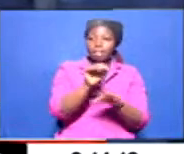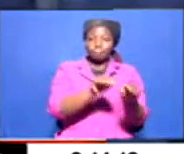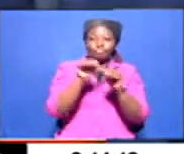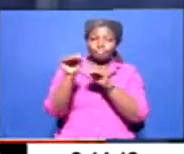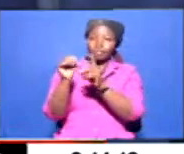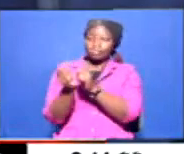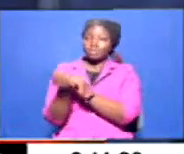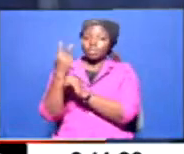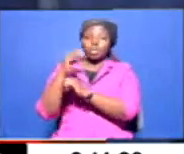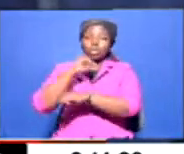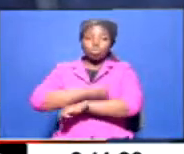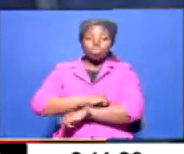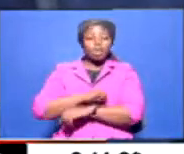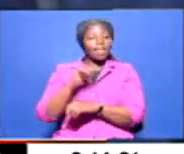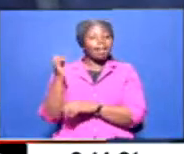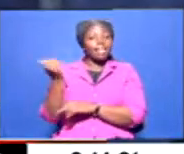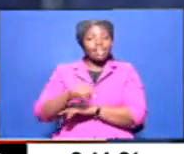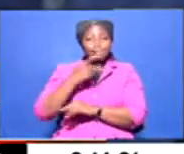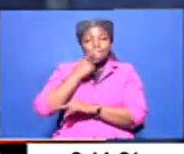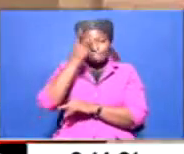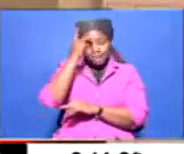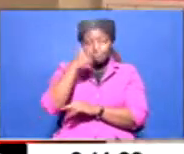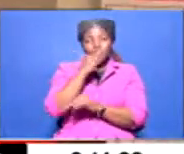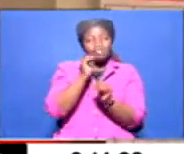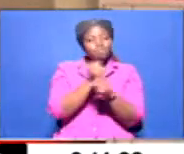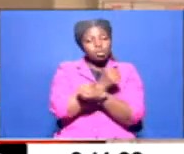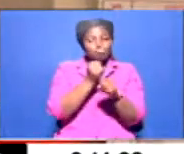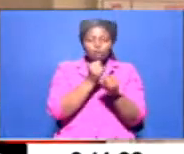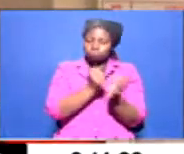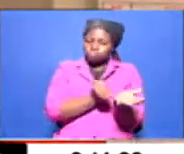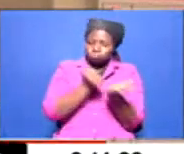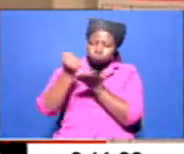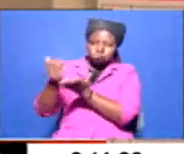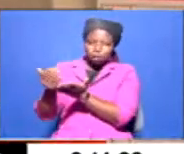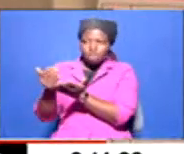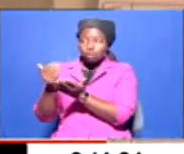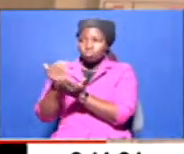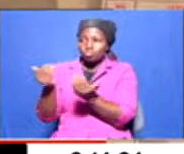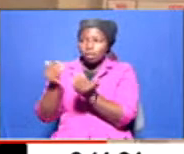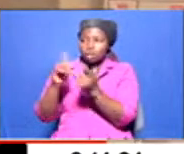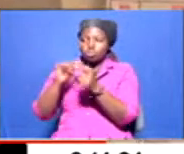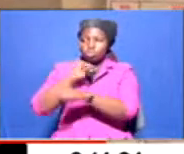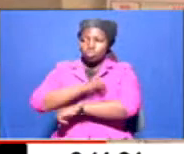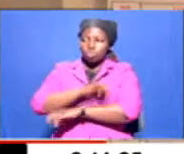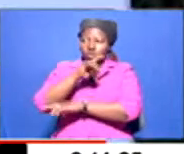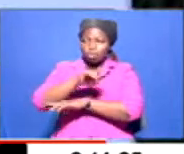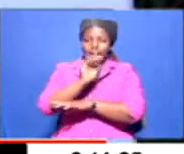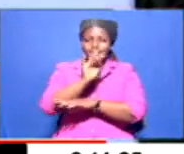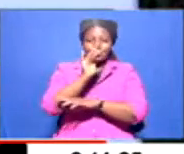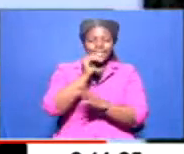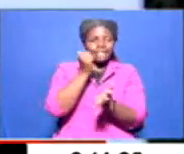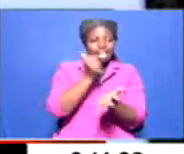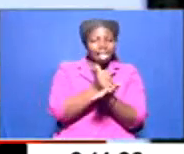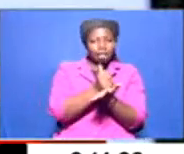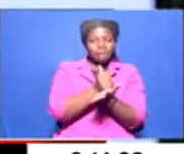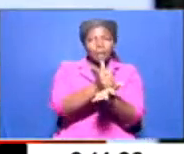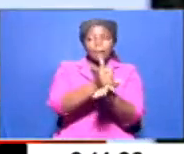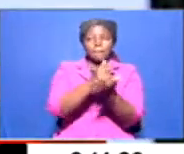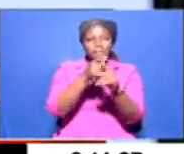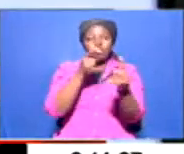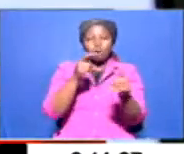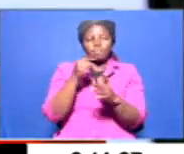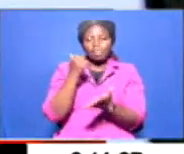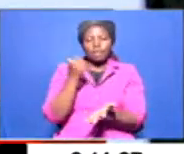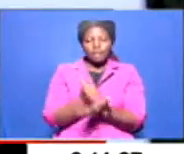school and any parent unable to enroll their children should seek assistance from their offices. Ruth Wamboi